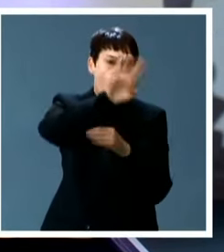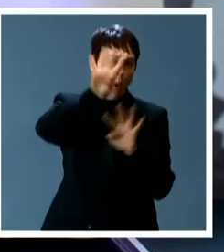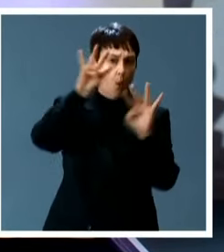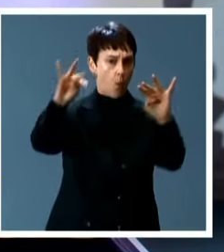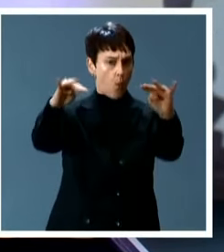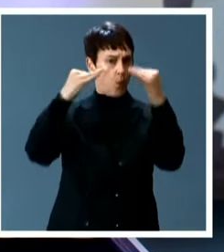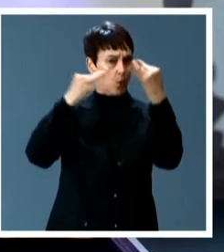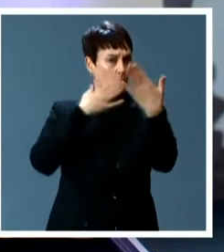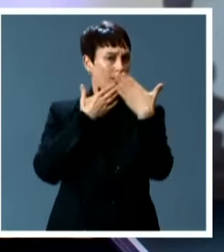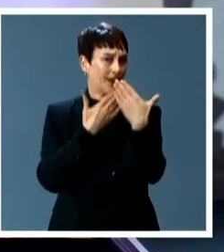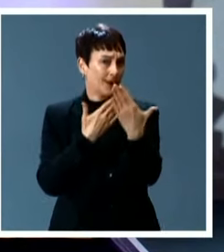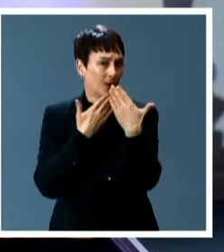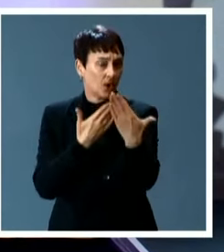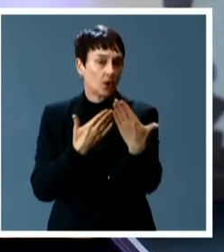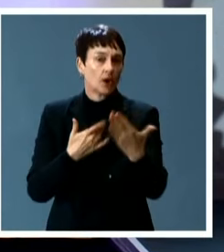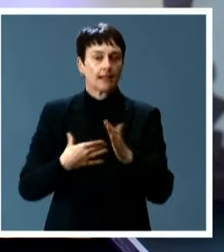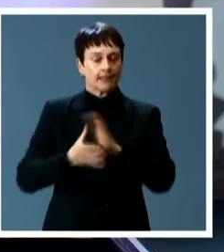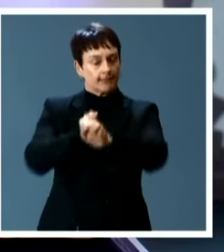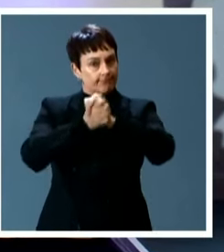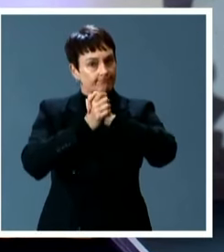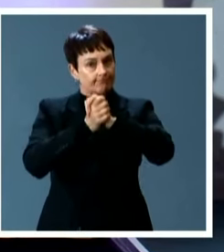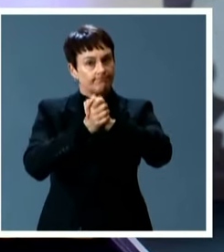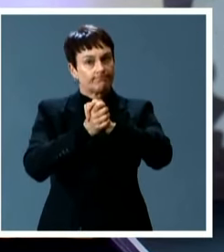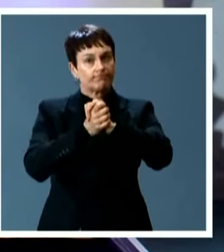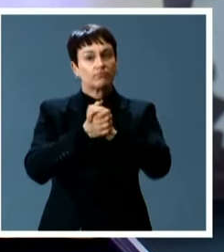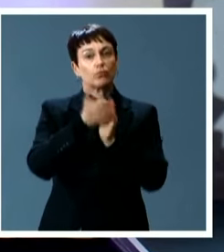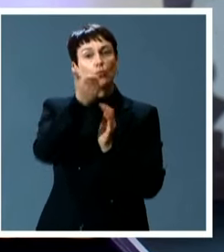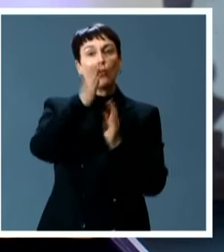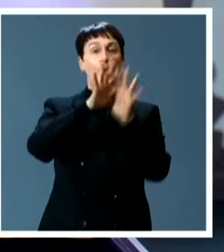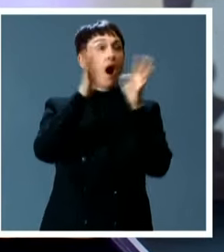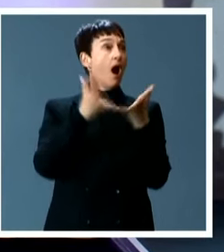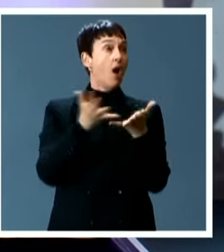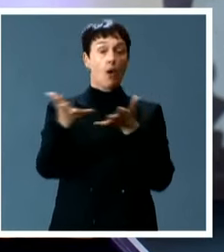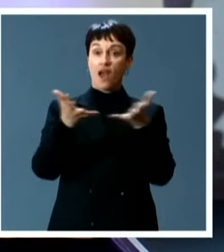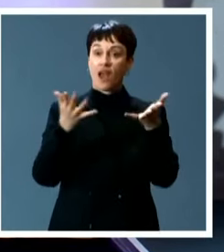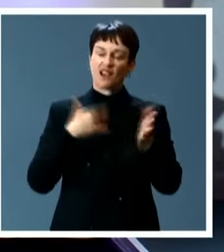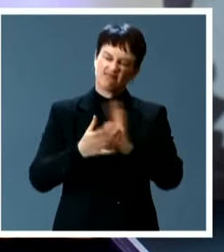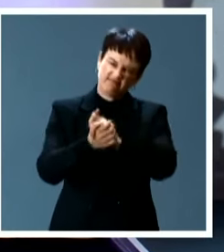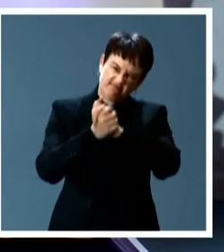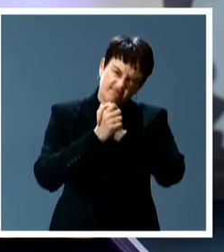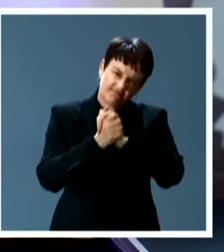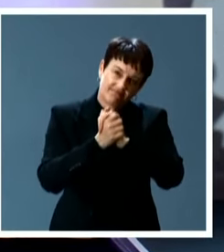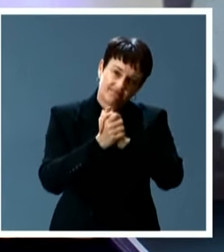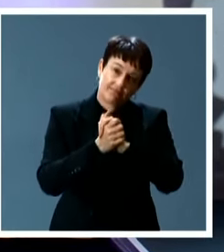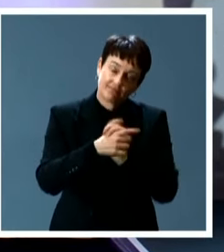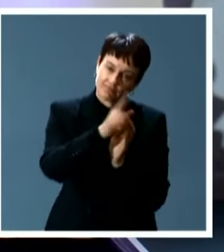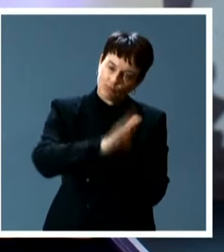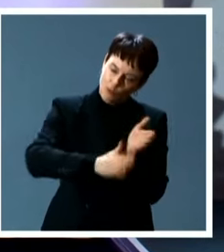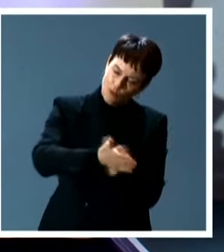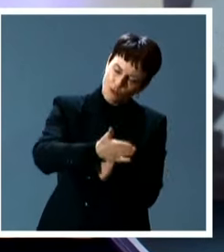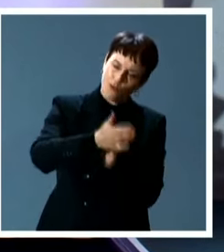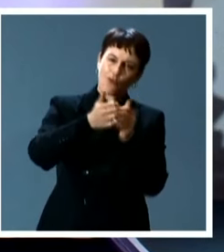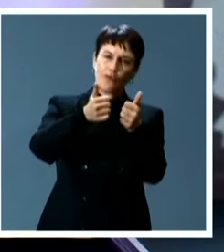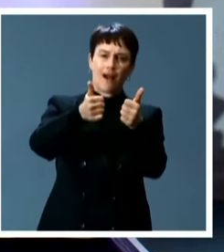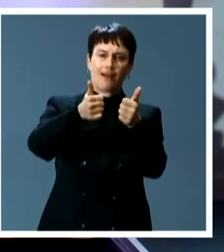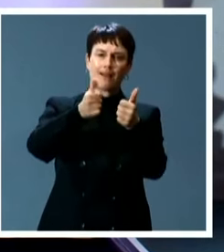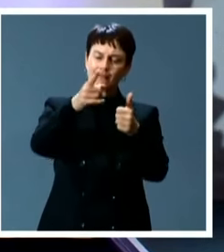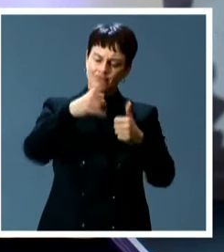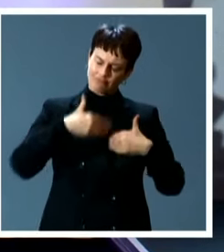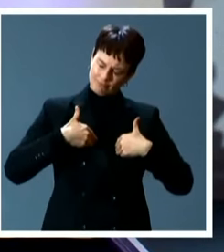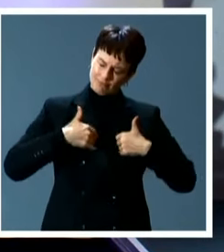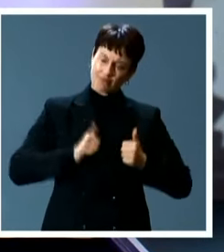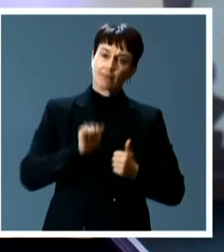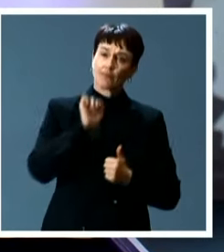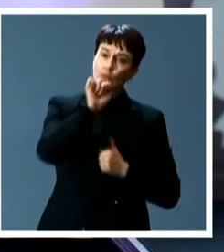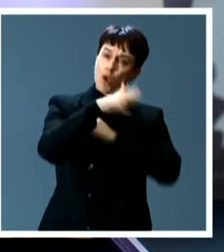us. We wish you well wherever you are in the world. Go well and be healthy. Please follow your country's health